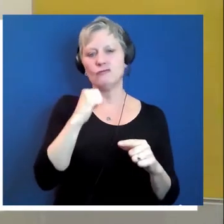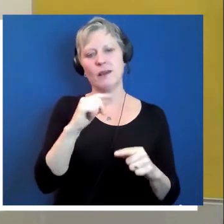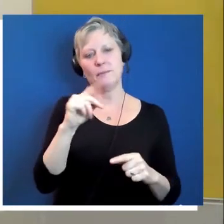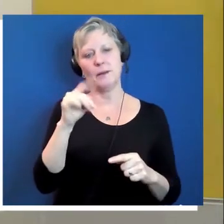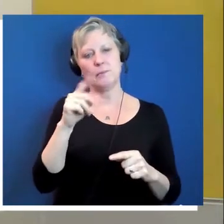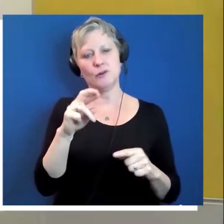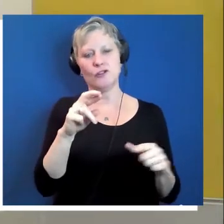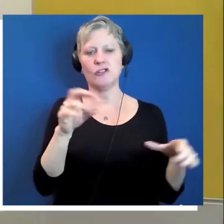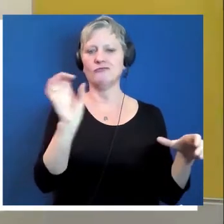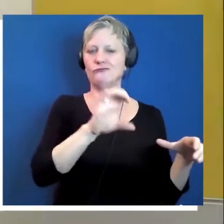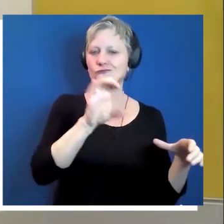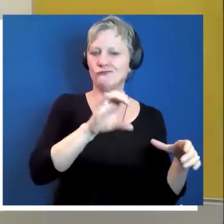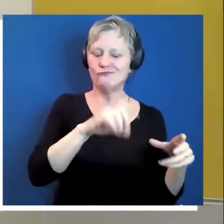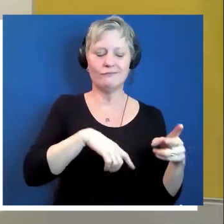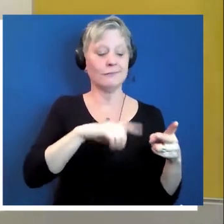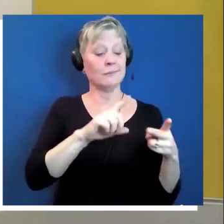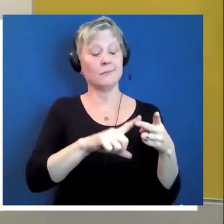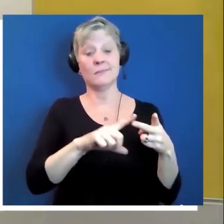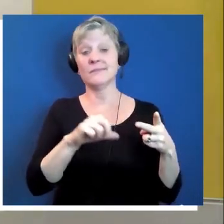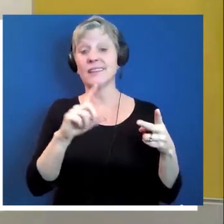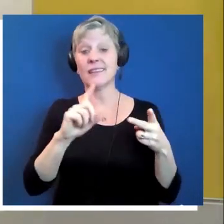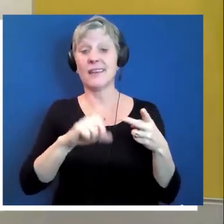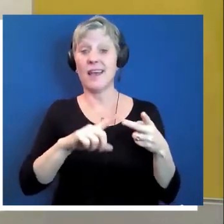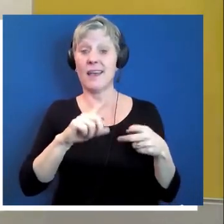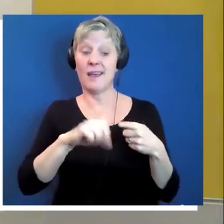to do, take a lime.